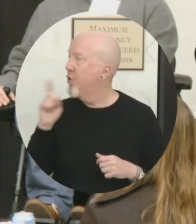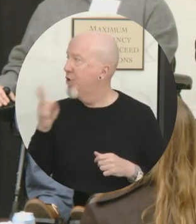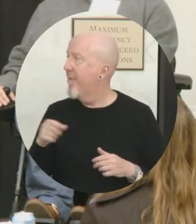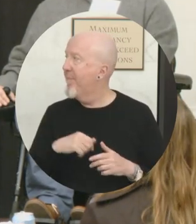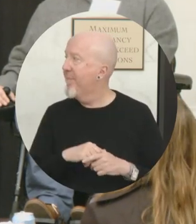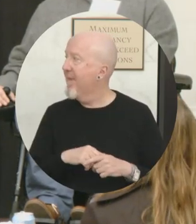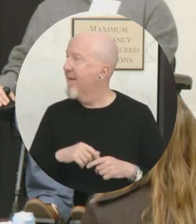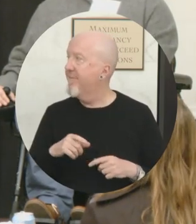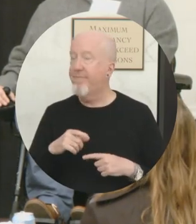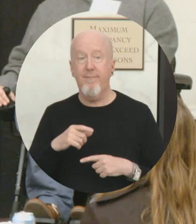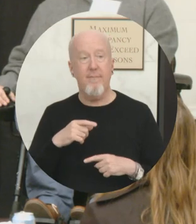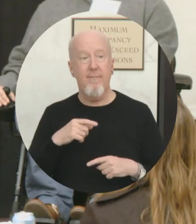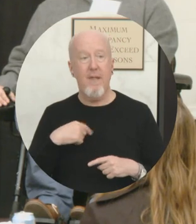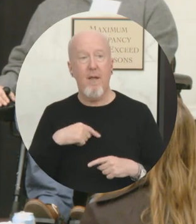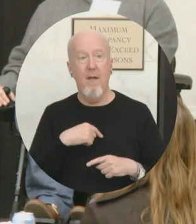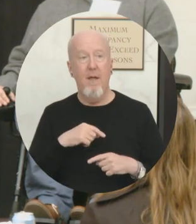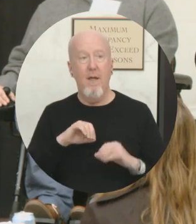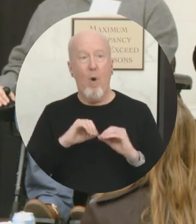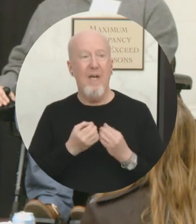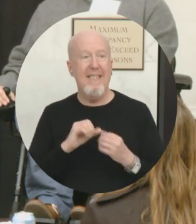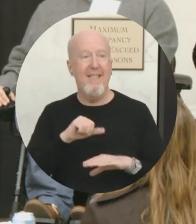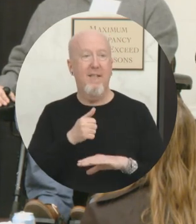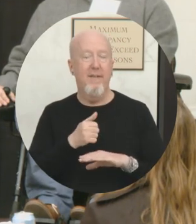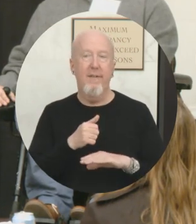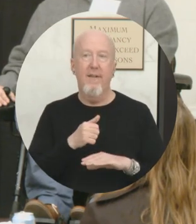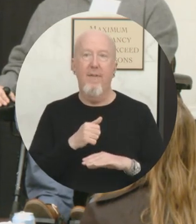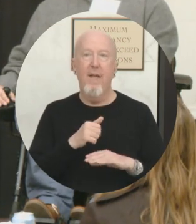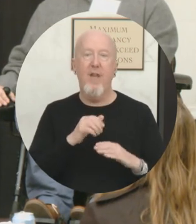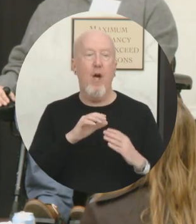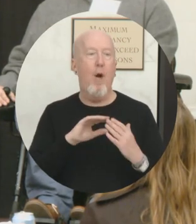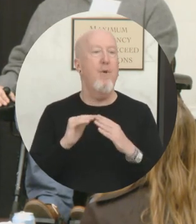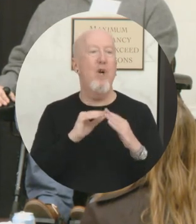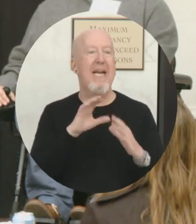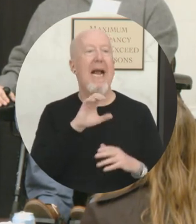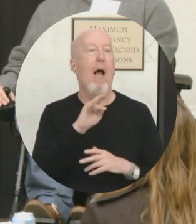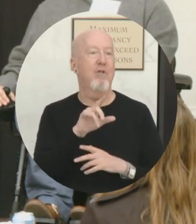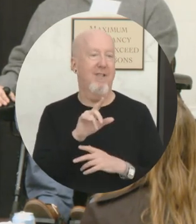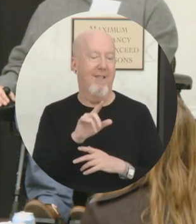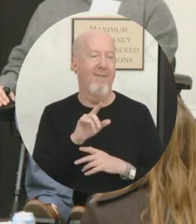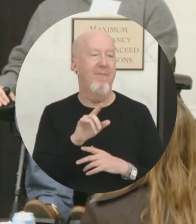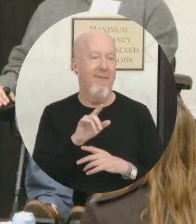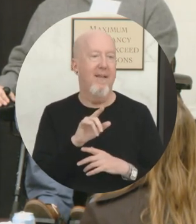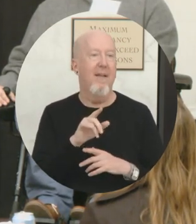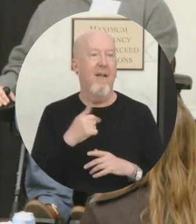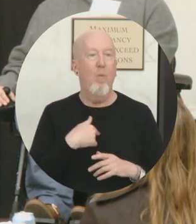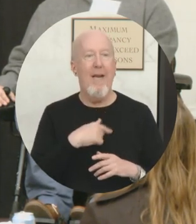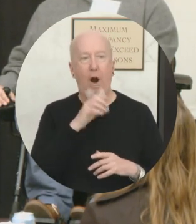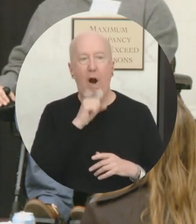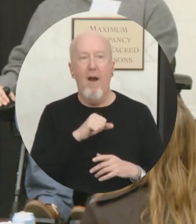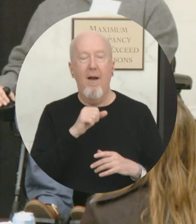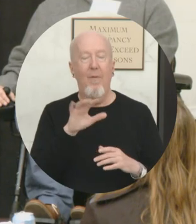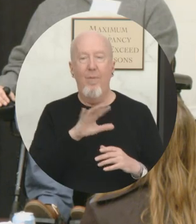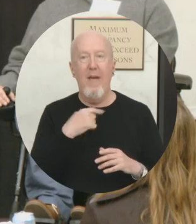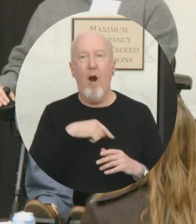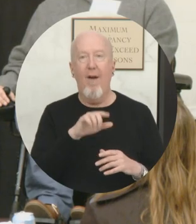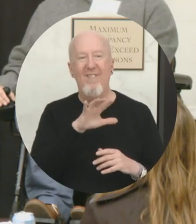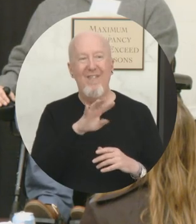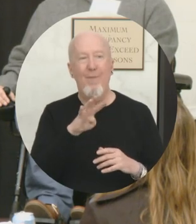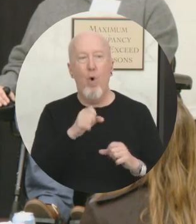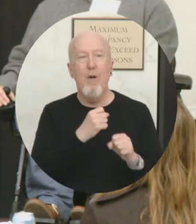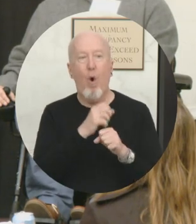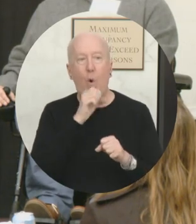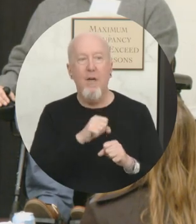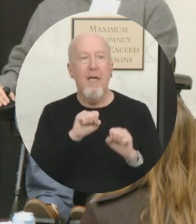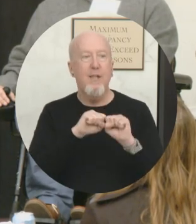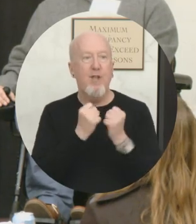you know, we're located in the Fruitvale, and I should have probably said a little bit more about the Unitiy Council. So we're a 54-year-old social equity development corporation. So we're working